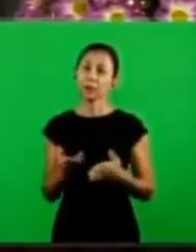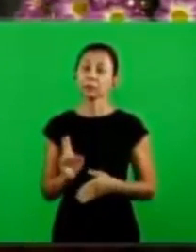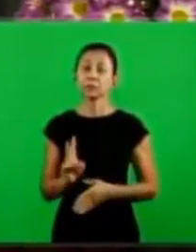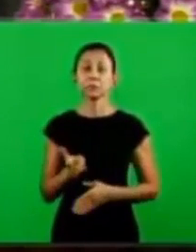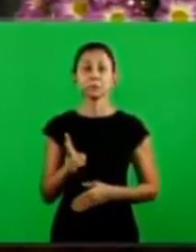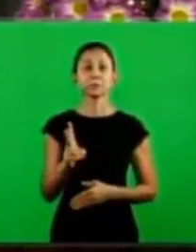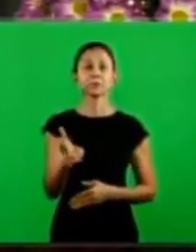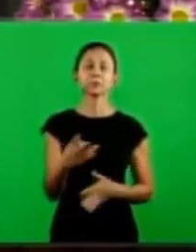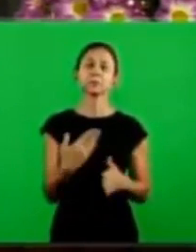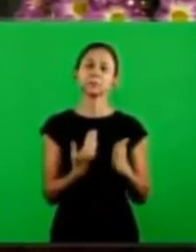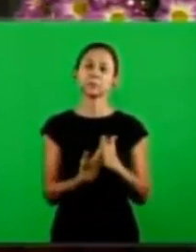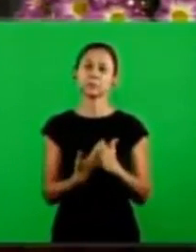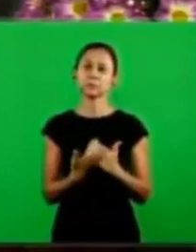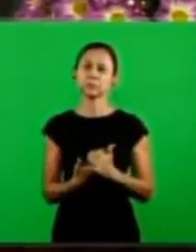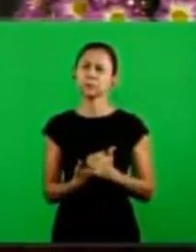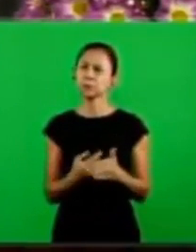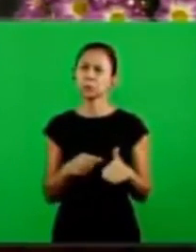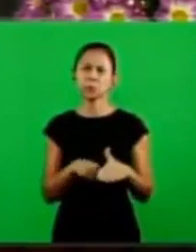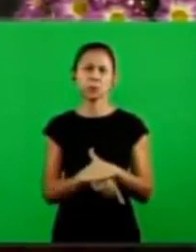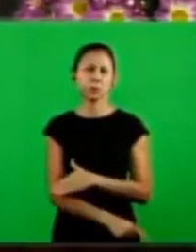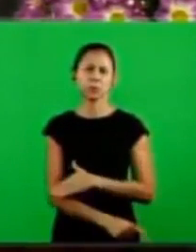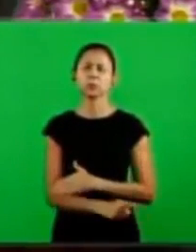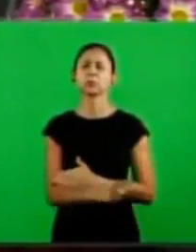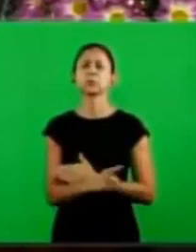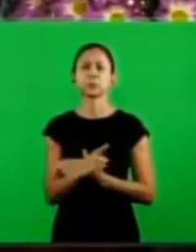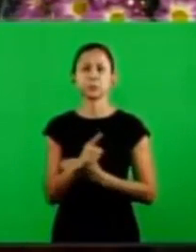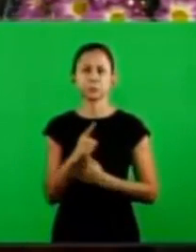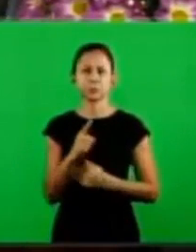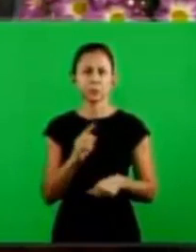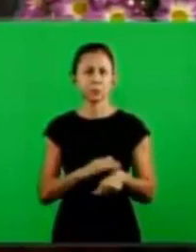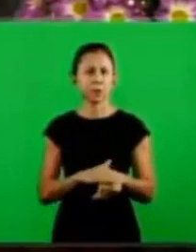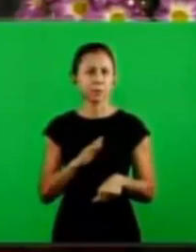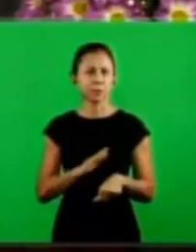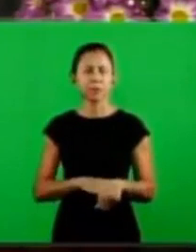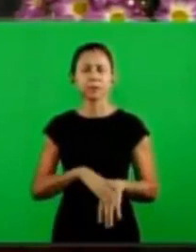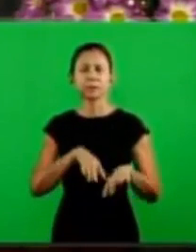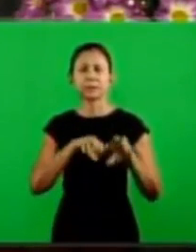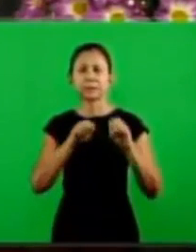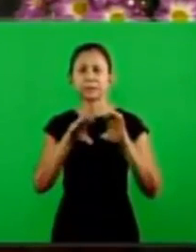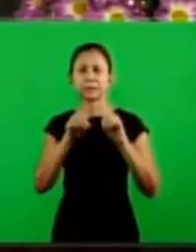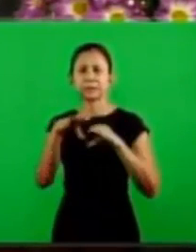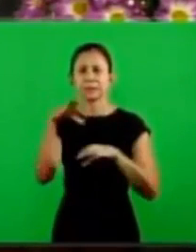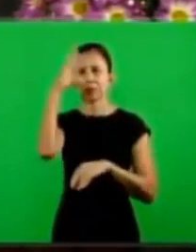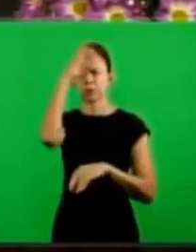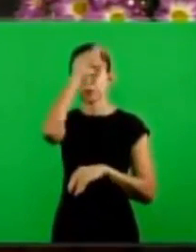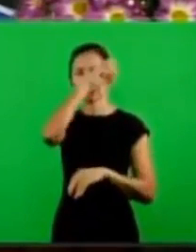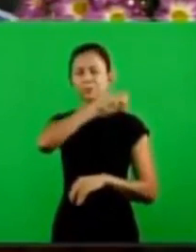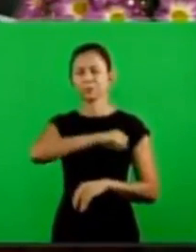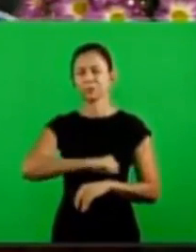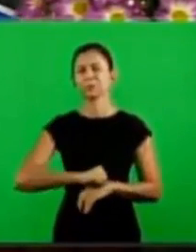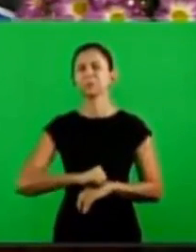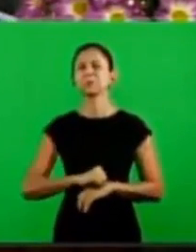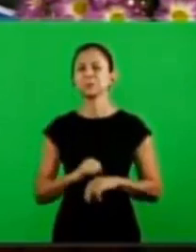So we're going to keep in this matter, going deeper today.